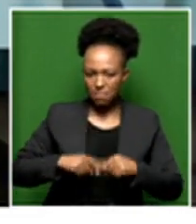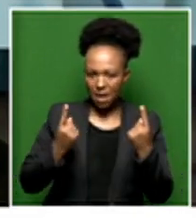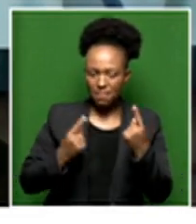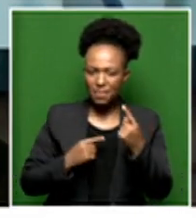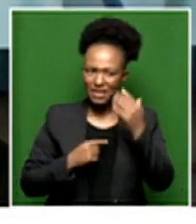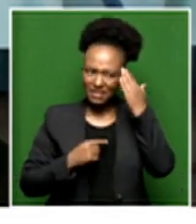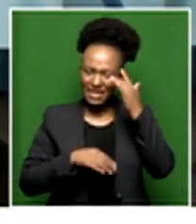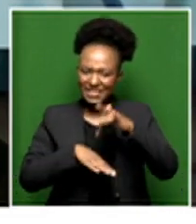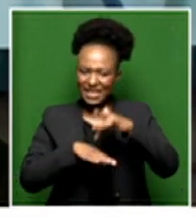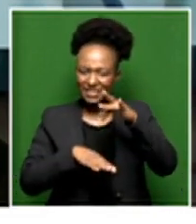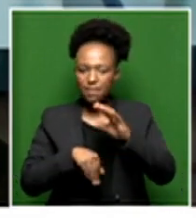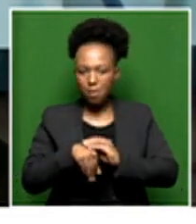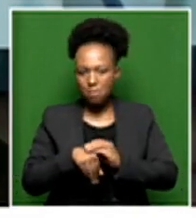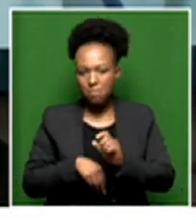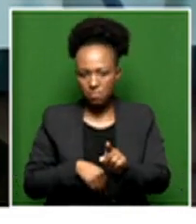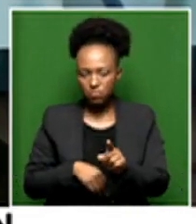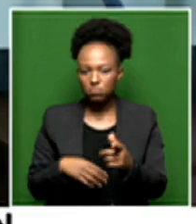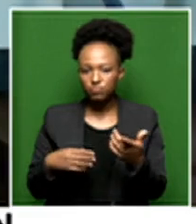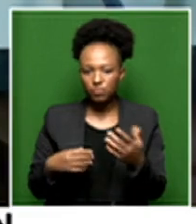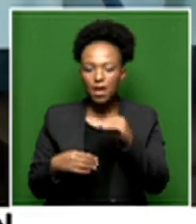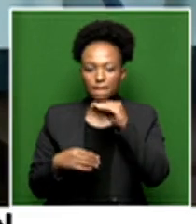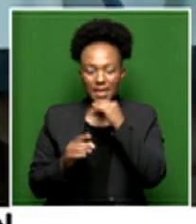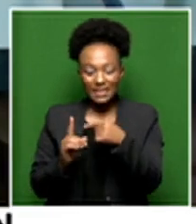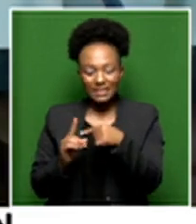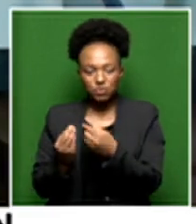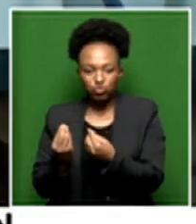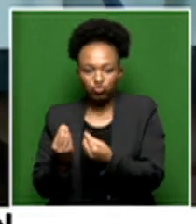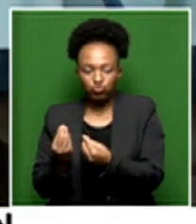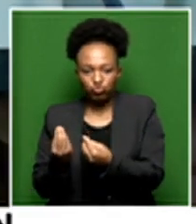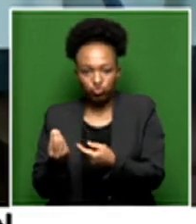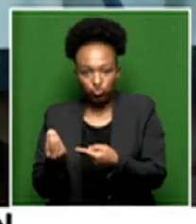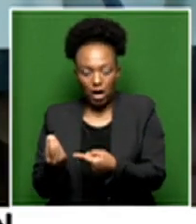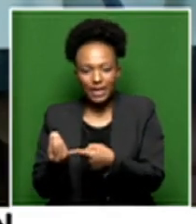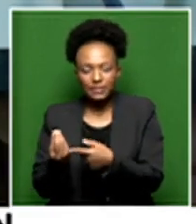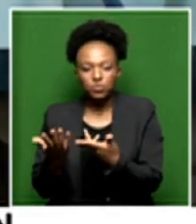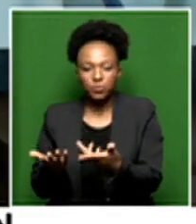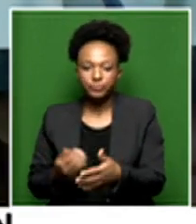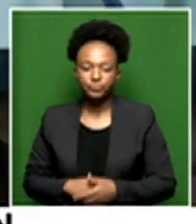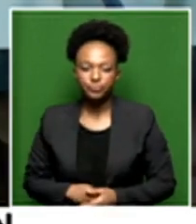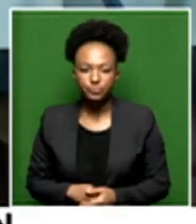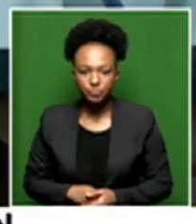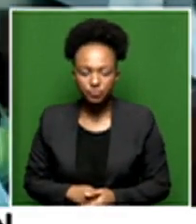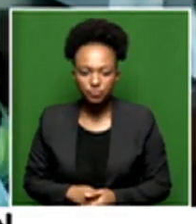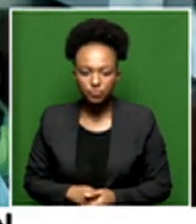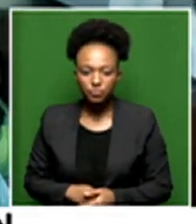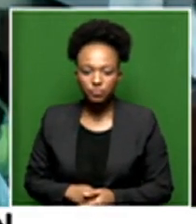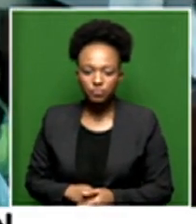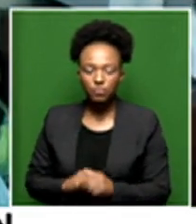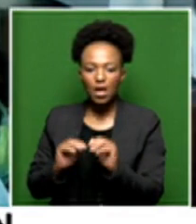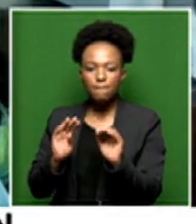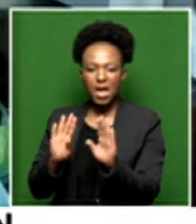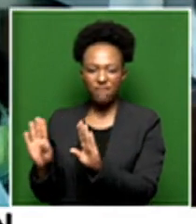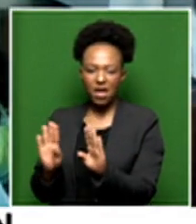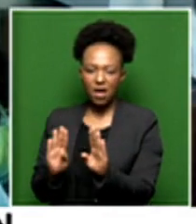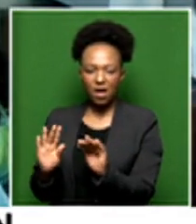sensory-based differences. That's typically what we refer to when we talk about an atypical child. What are some of the